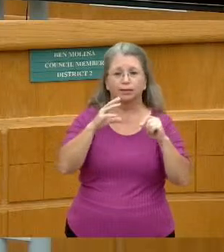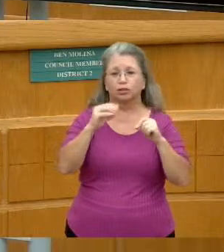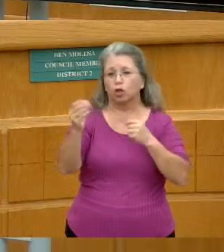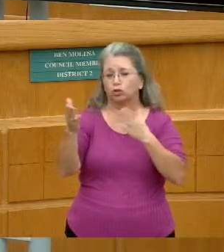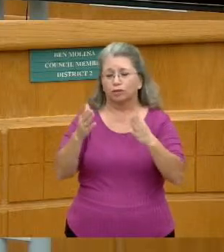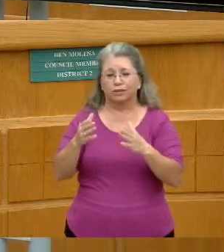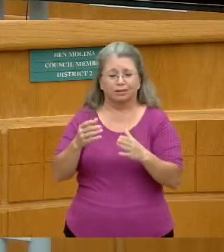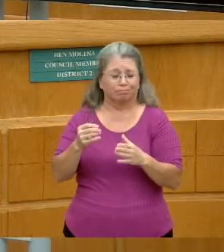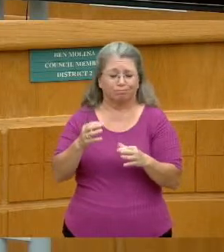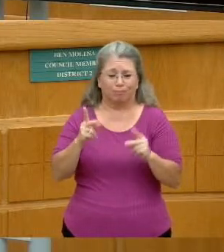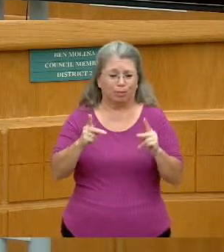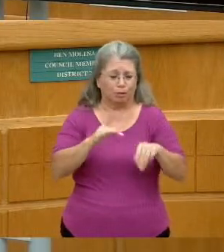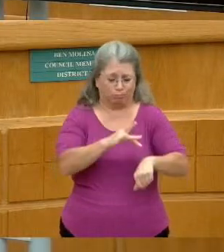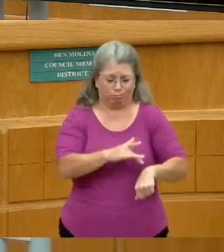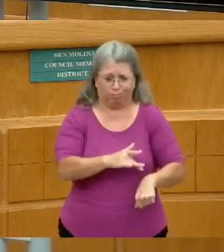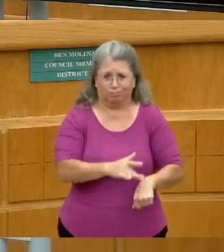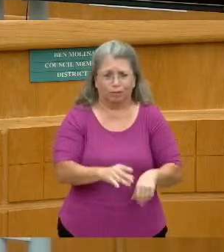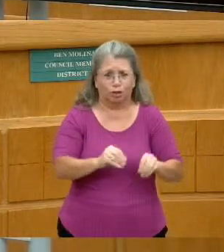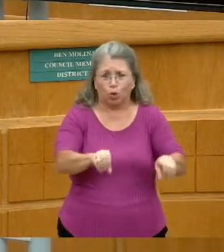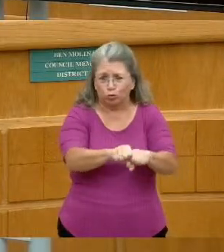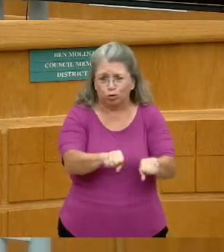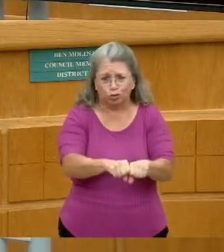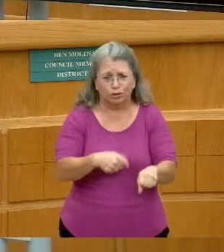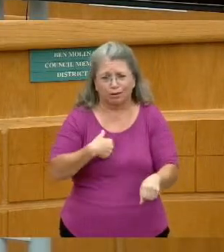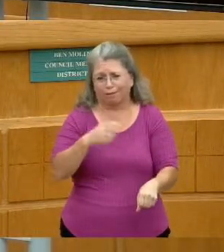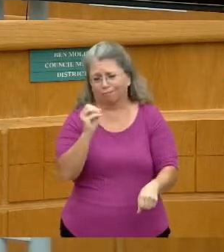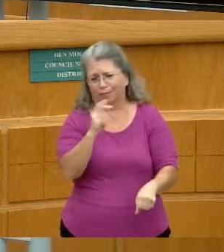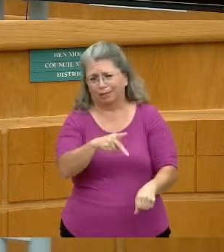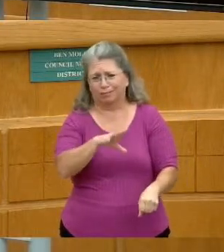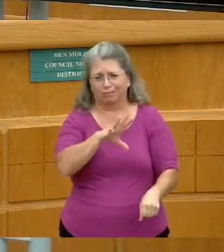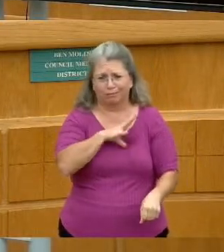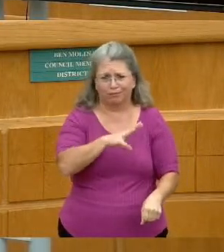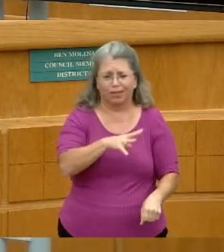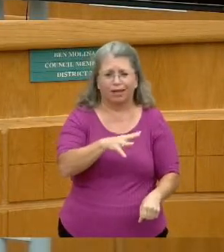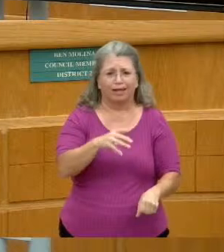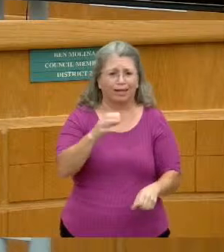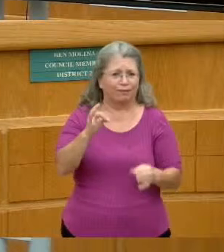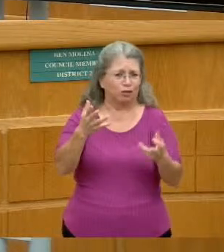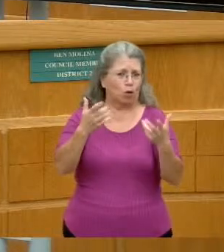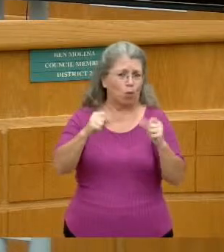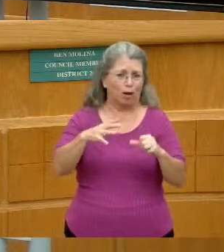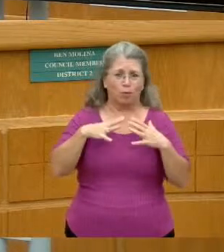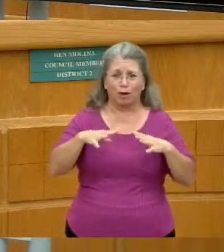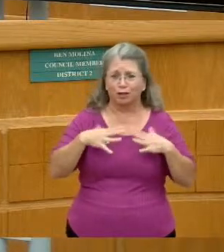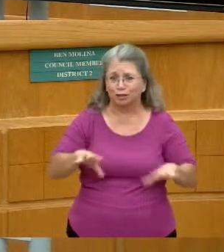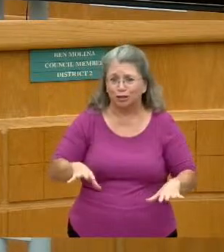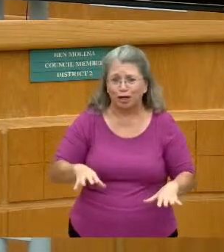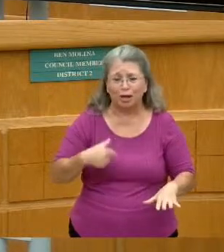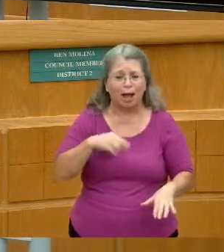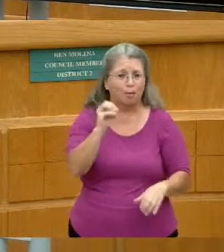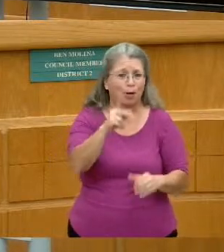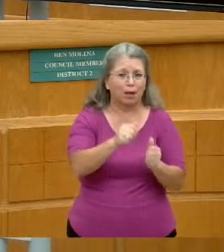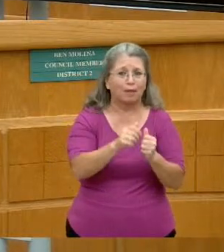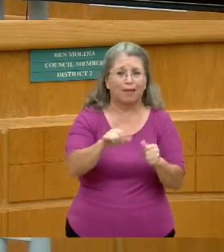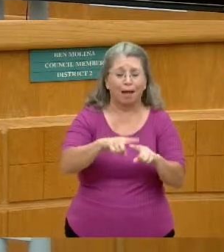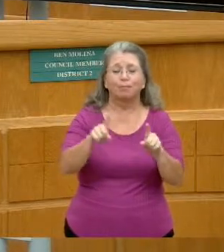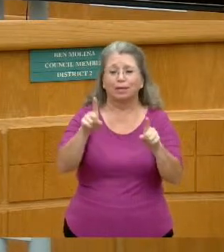okay. If they don't wear shoes, I'm okay with that right now. You want to wear a shirt? Really, I'm okay with that right now. Wear a mask.